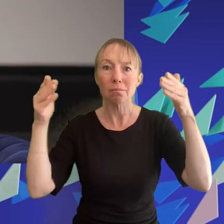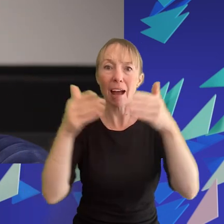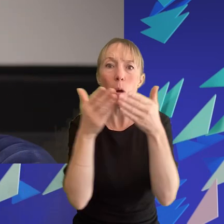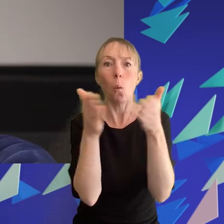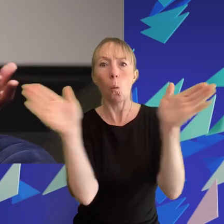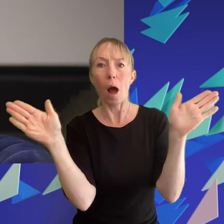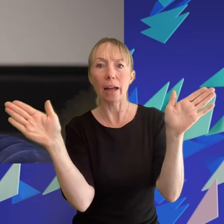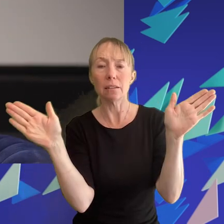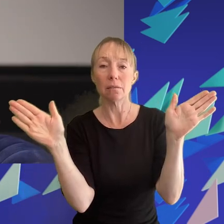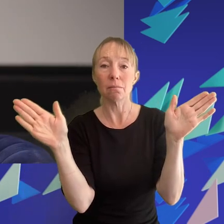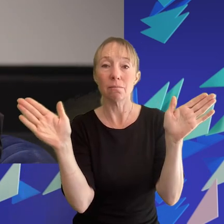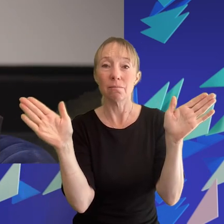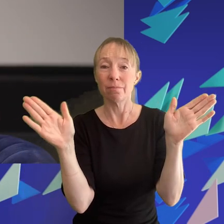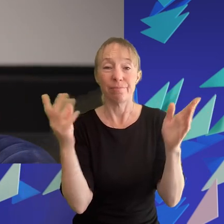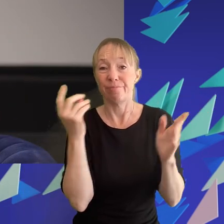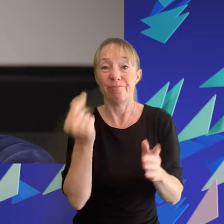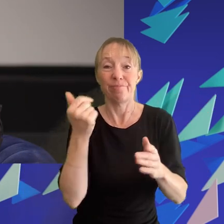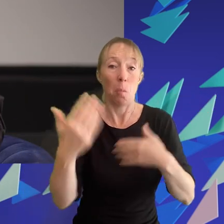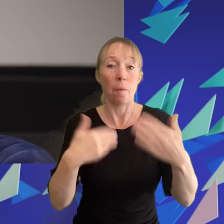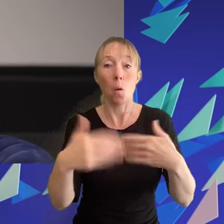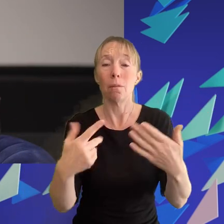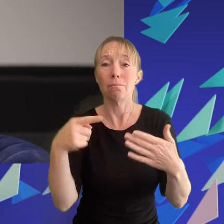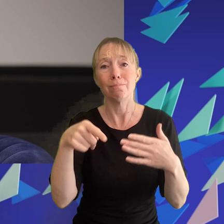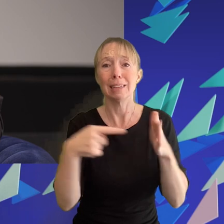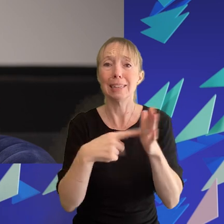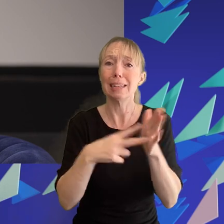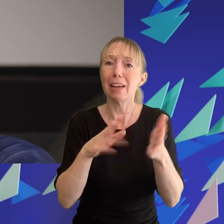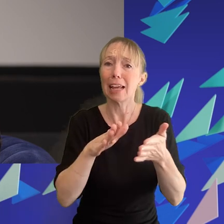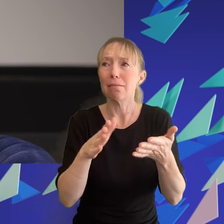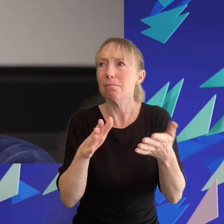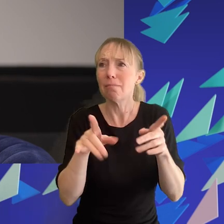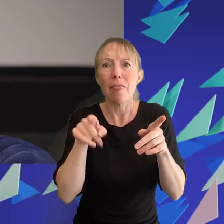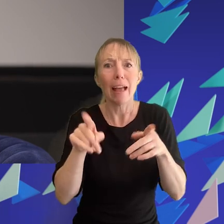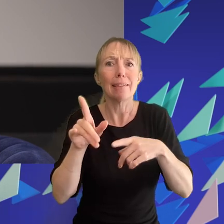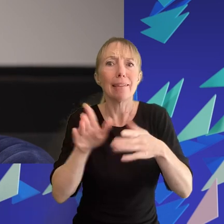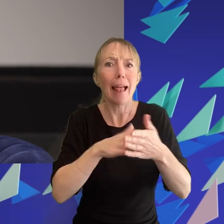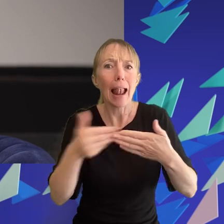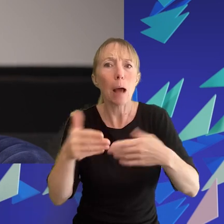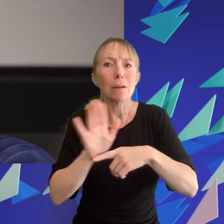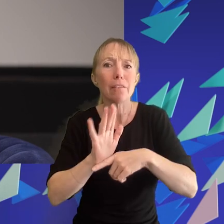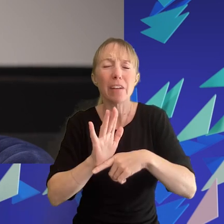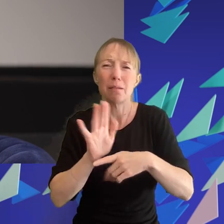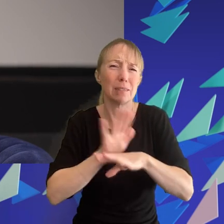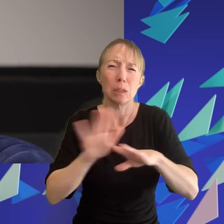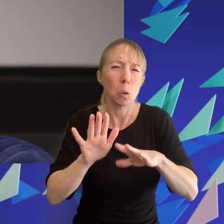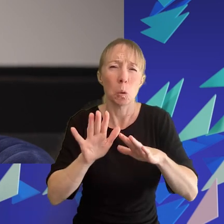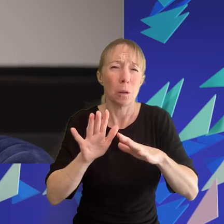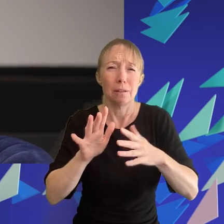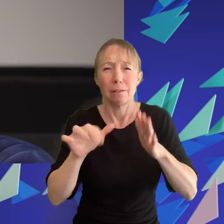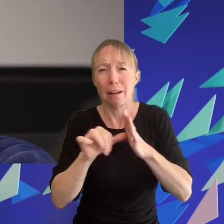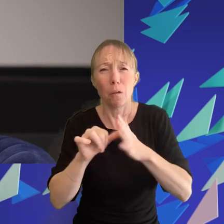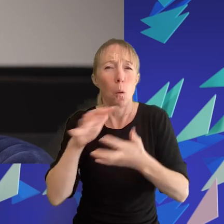next. That's TV, right? That's the language of, it's a very, in a way, not very complicated